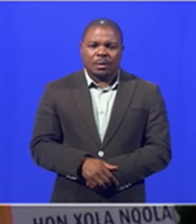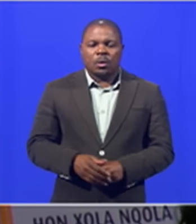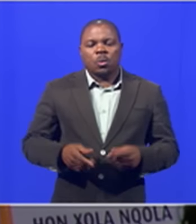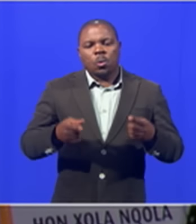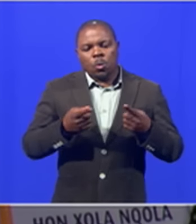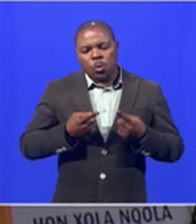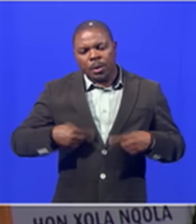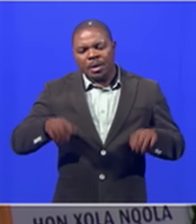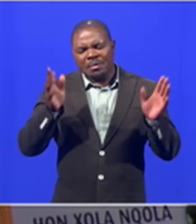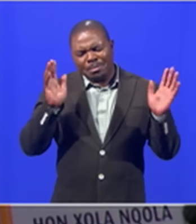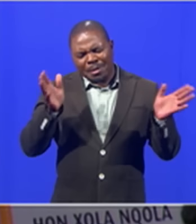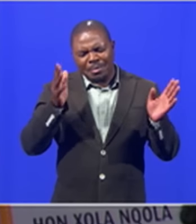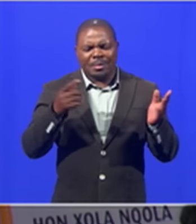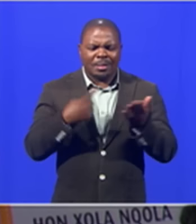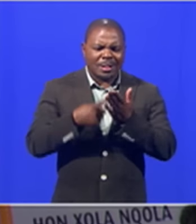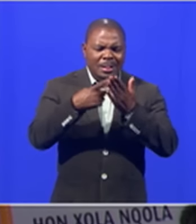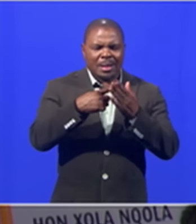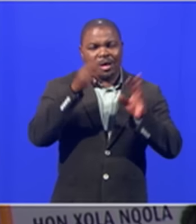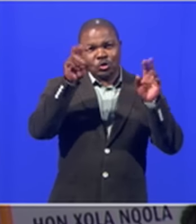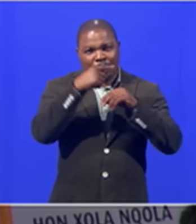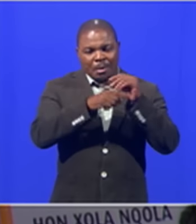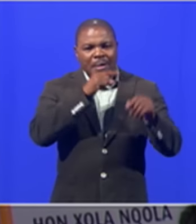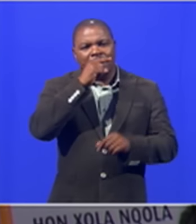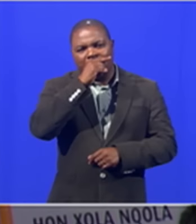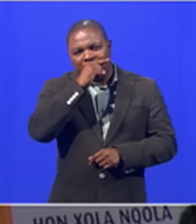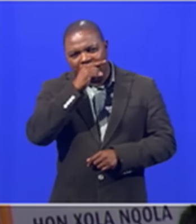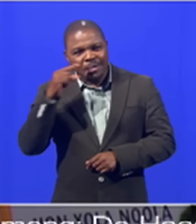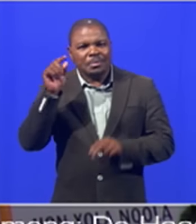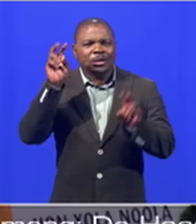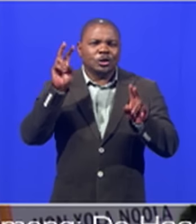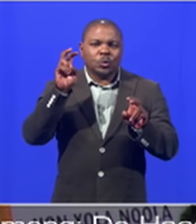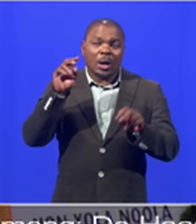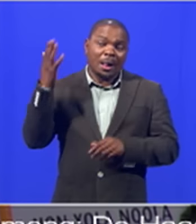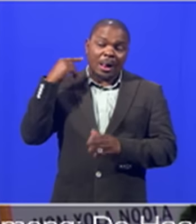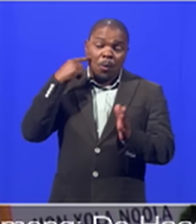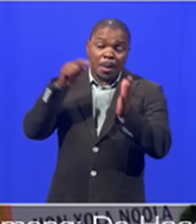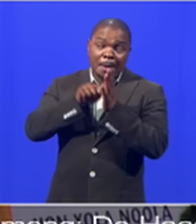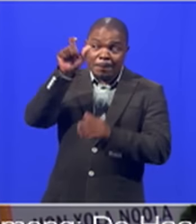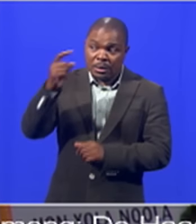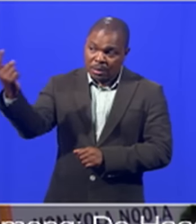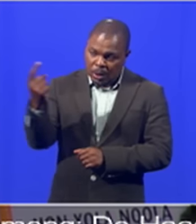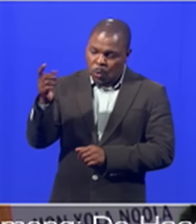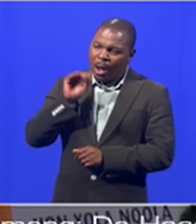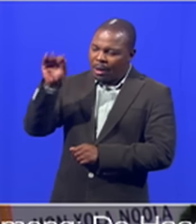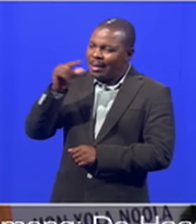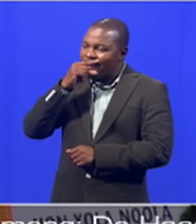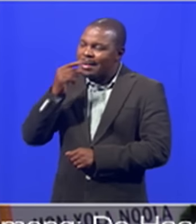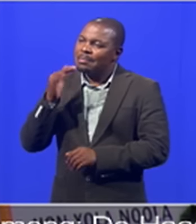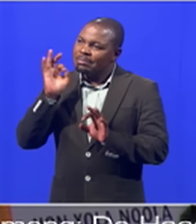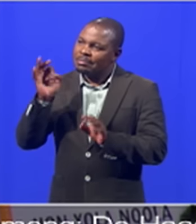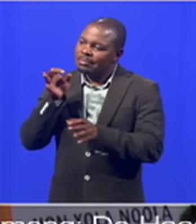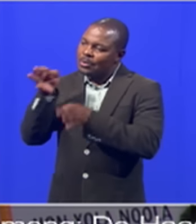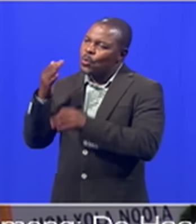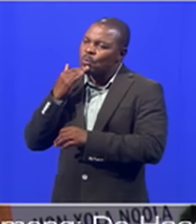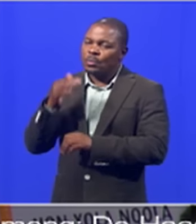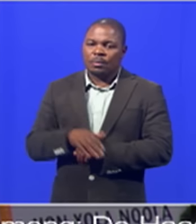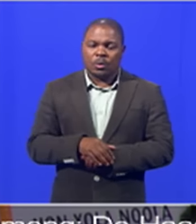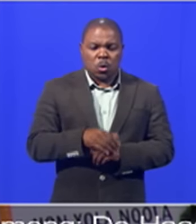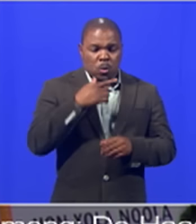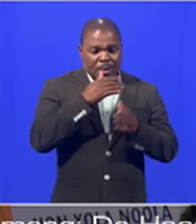of names since the first witness, and we will implore with the witness to share